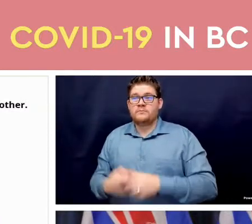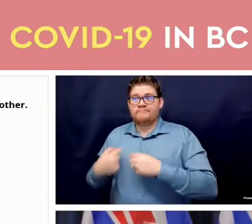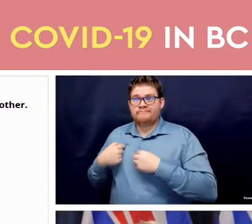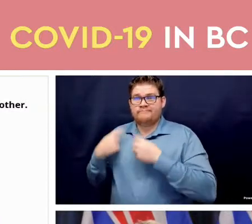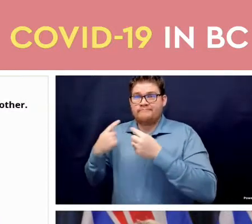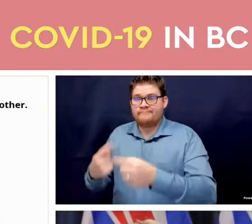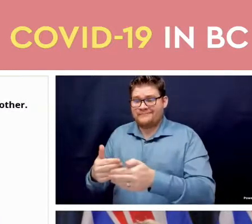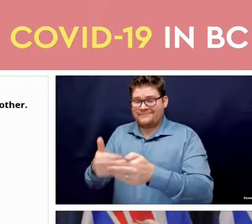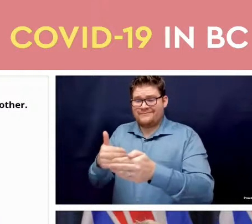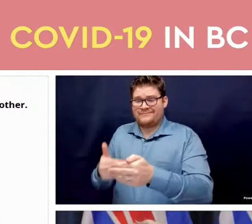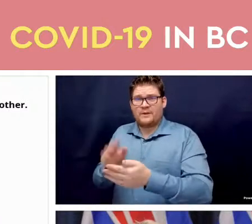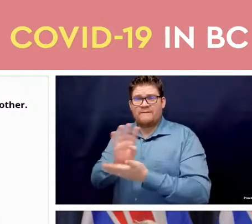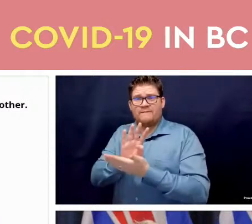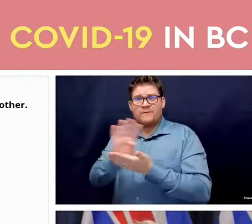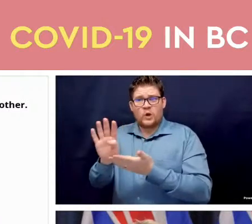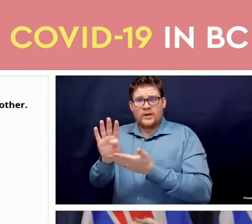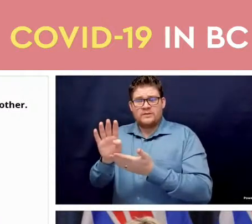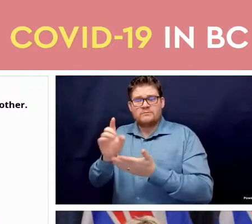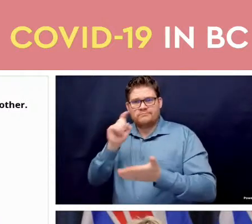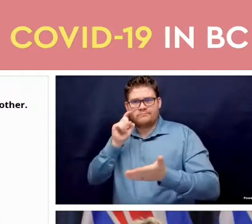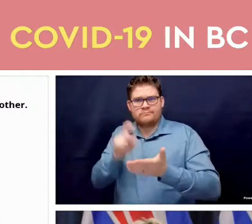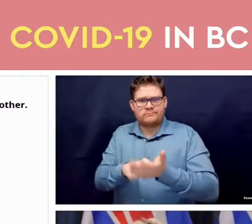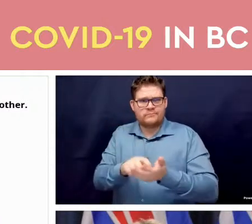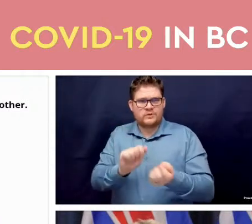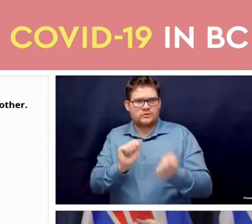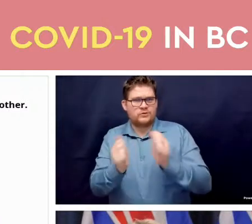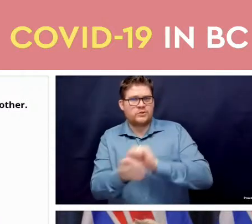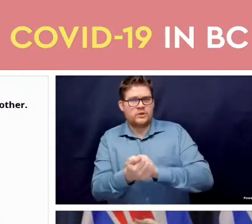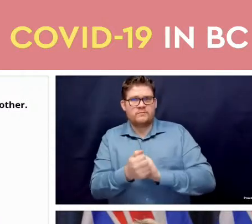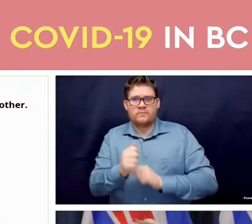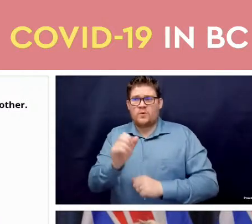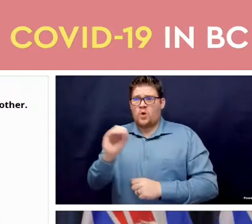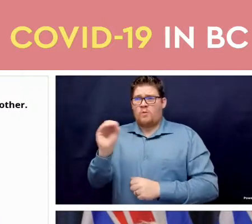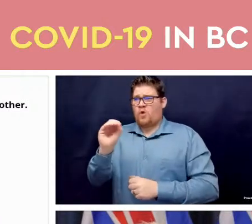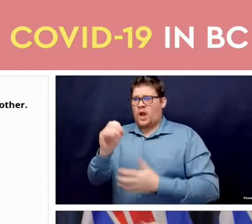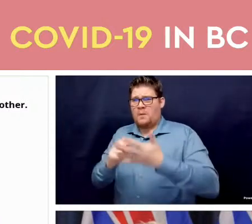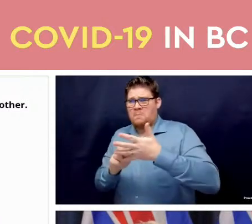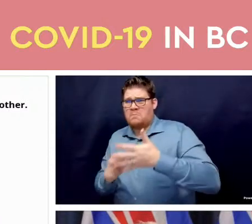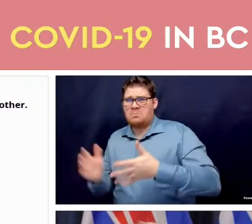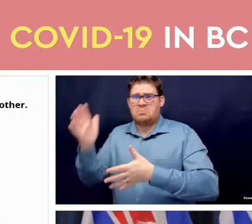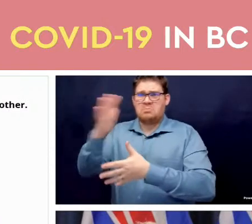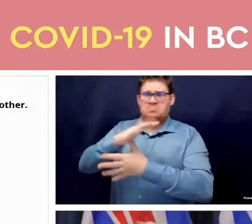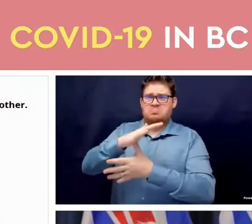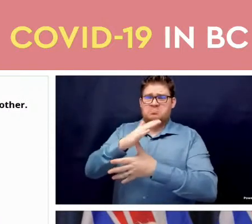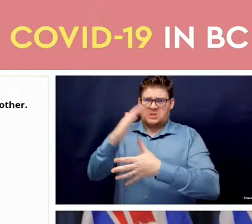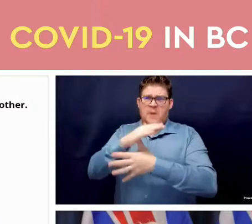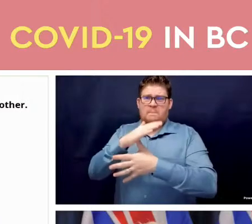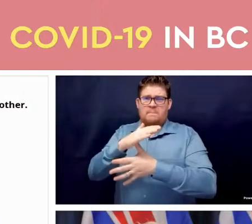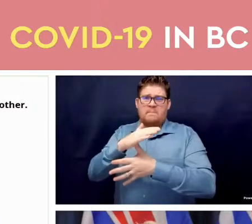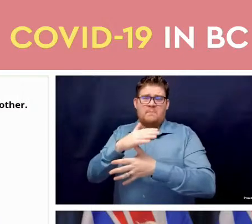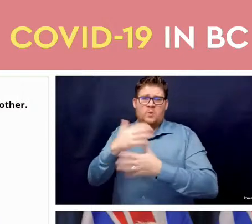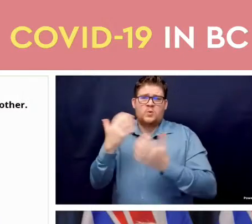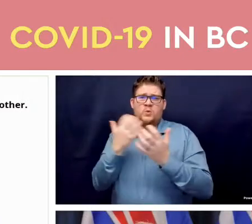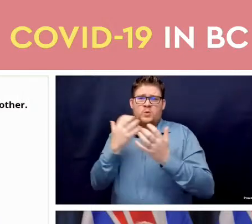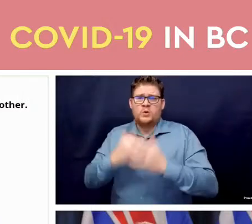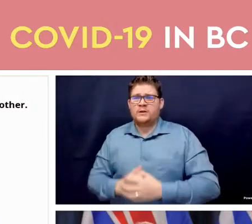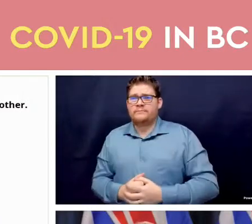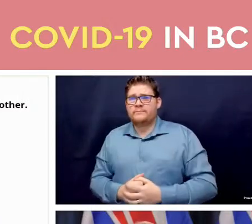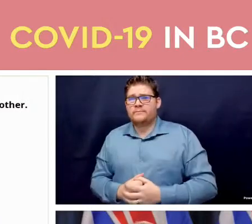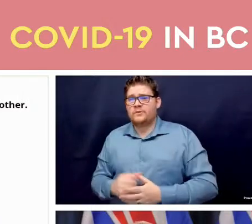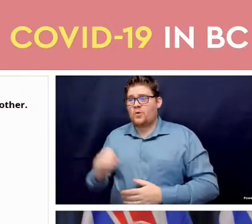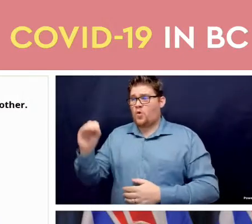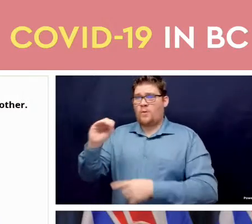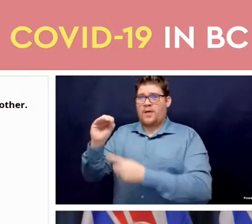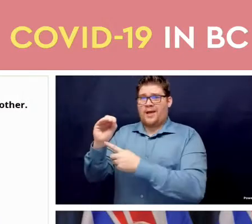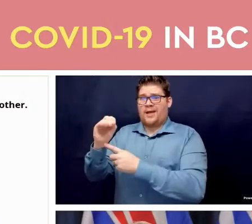is similar to what we're seeing in other jurisdictions, where it's about 4 to 5 weeks for Omicron to come in and rapidly replace other strains